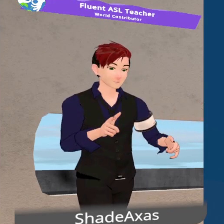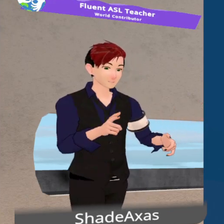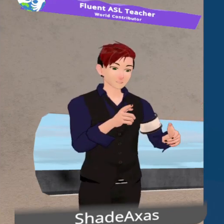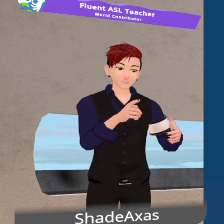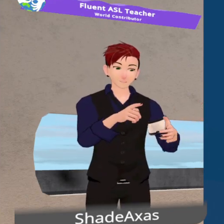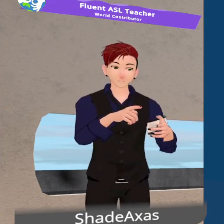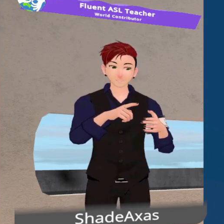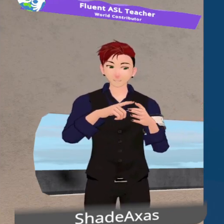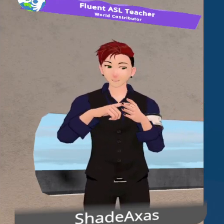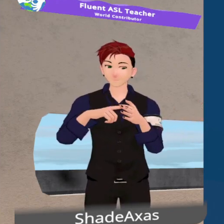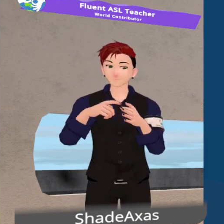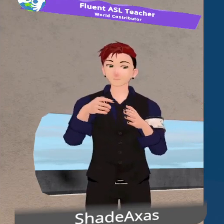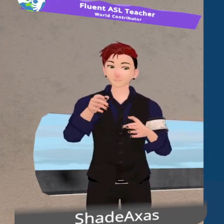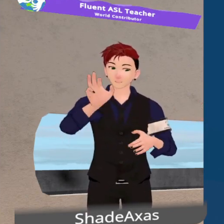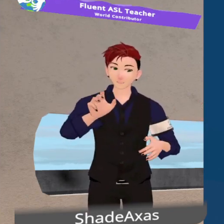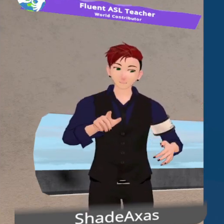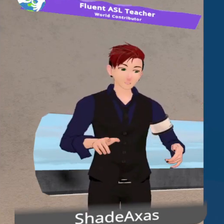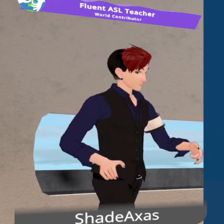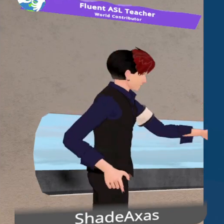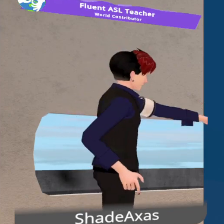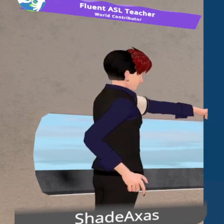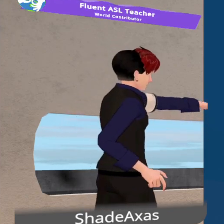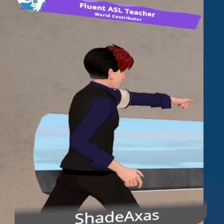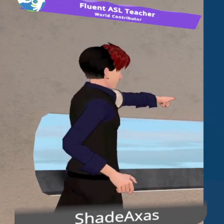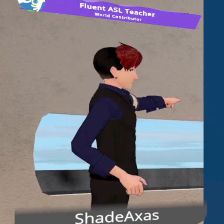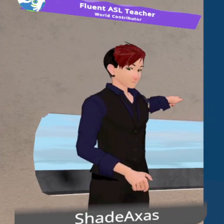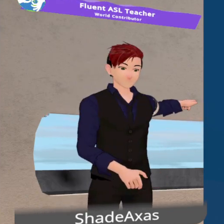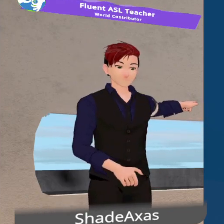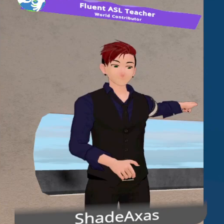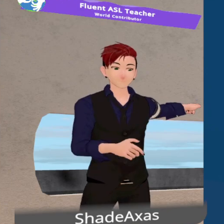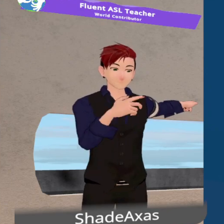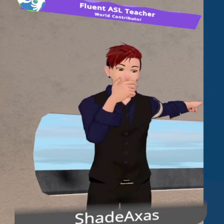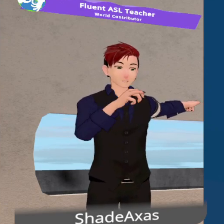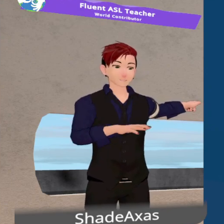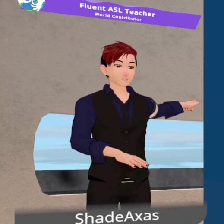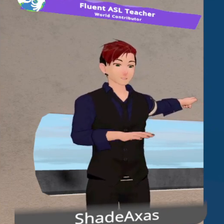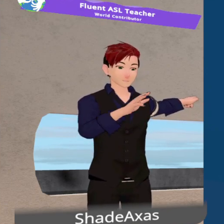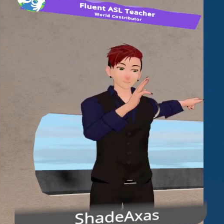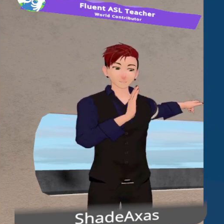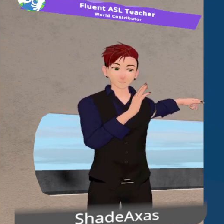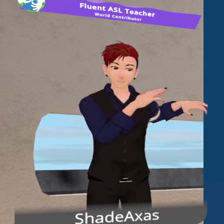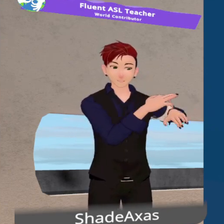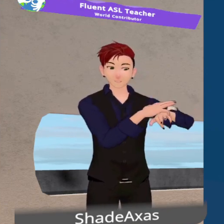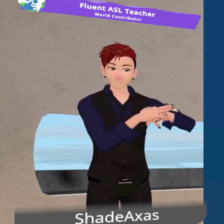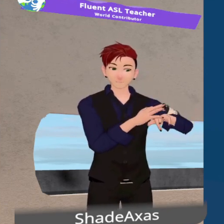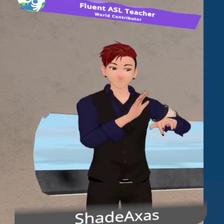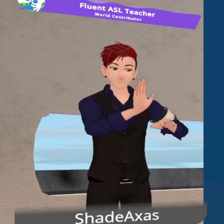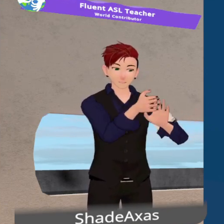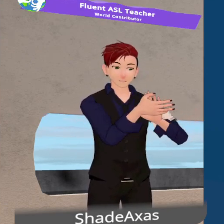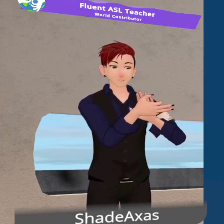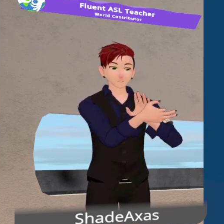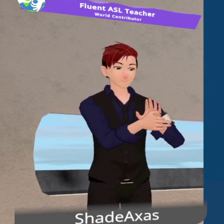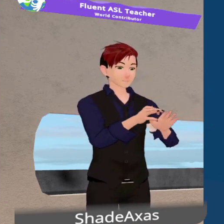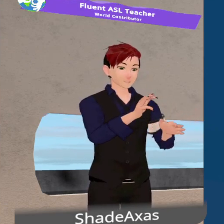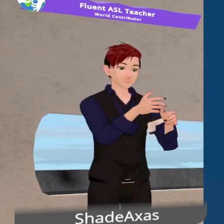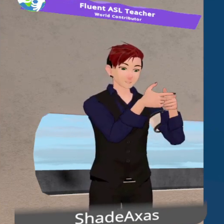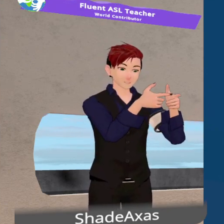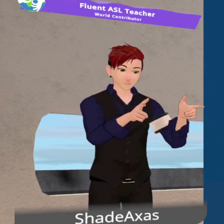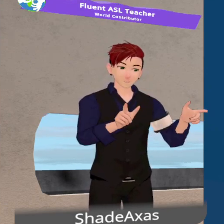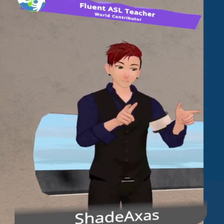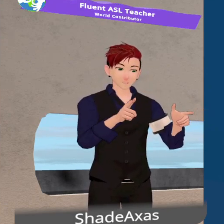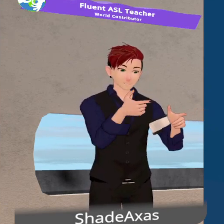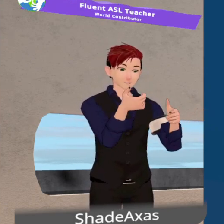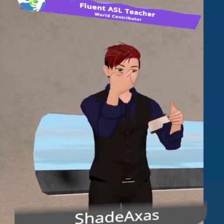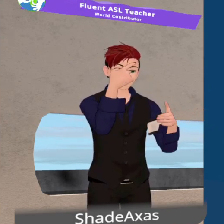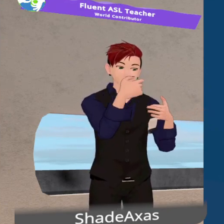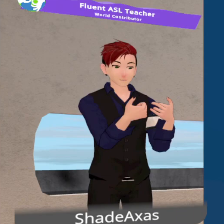ASL, whenever you first start learning ASL, you're going to be over here because you grew up speaking English. That is your skill. That is